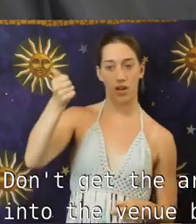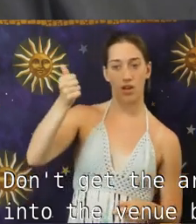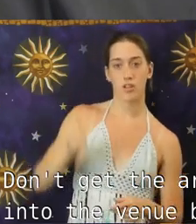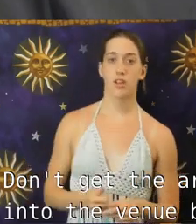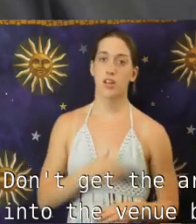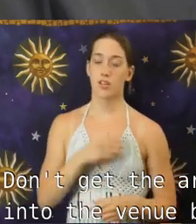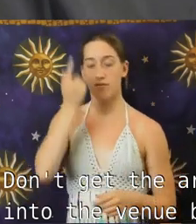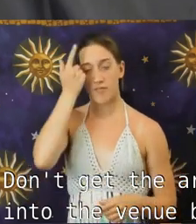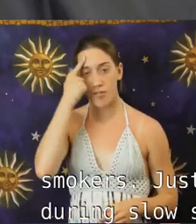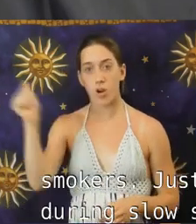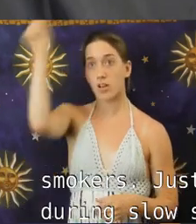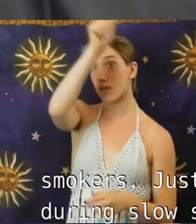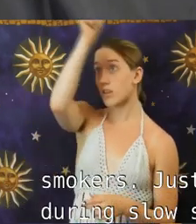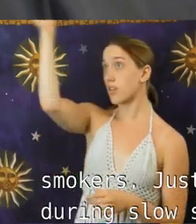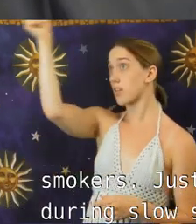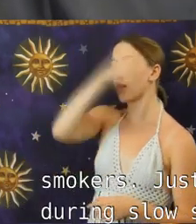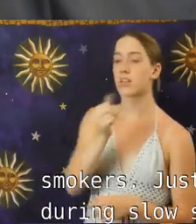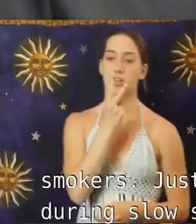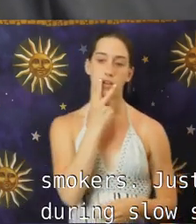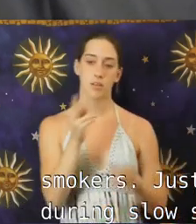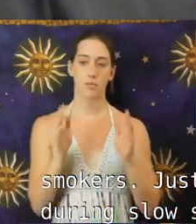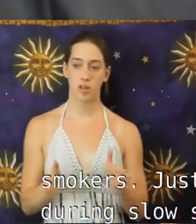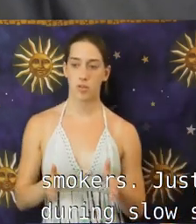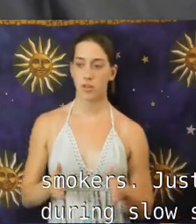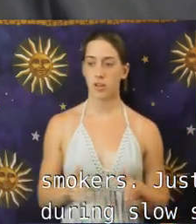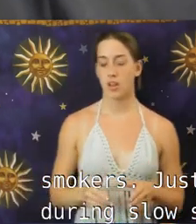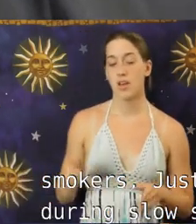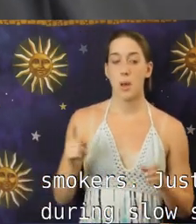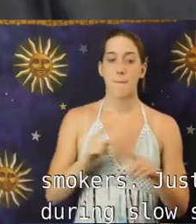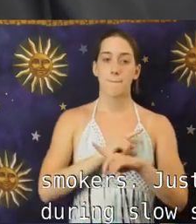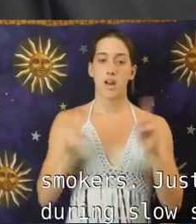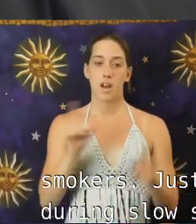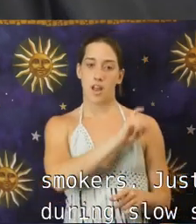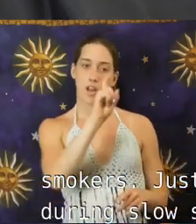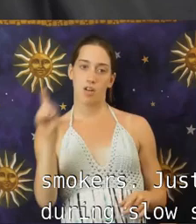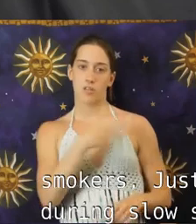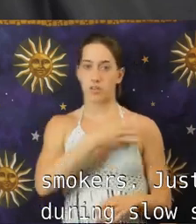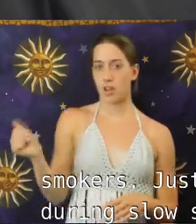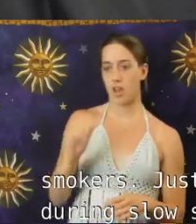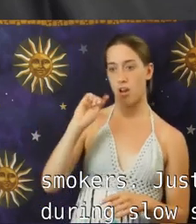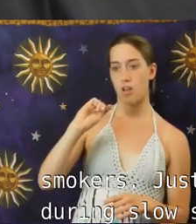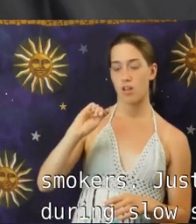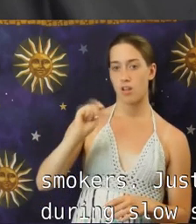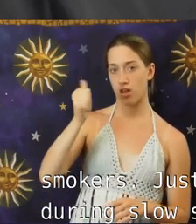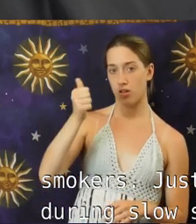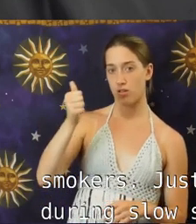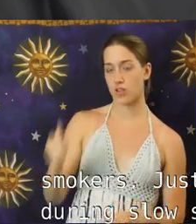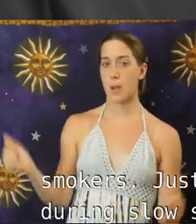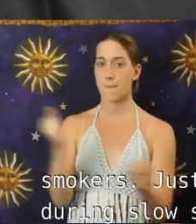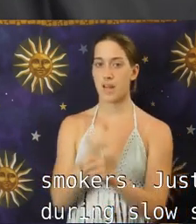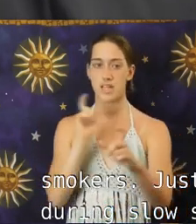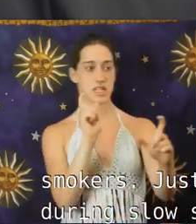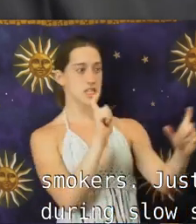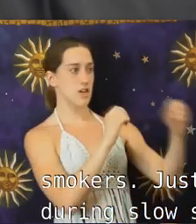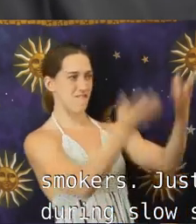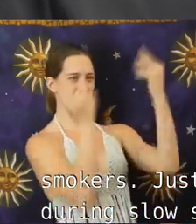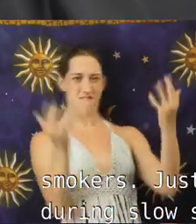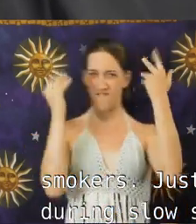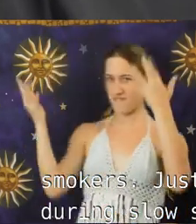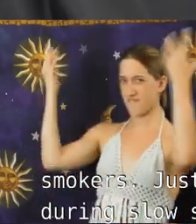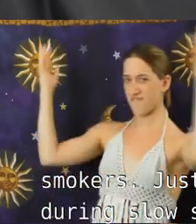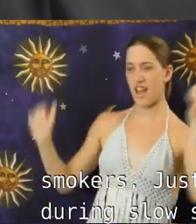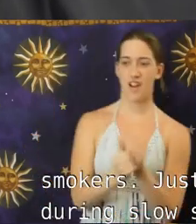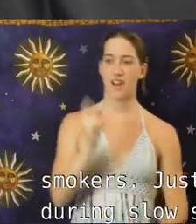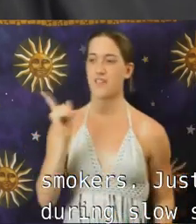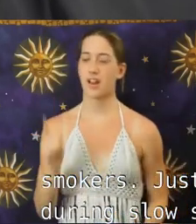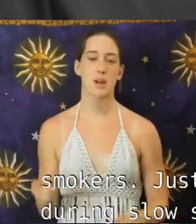allow lighters, because there are smokers and just people who like to bring up lighters during slow songs.